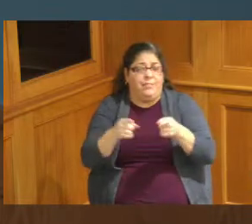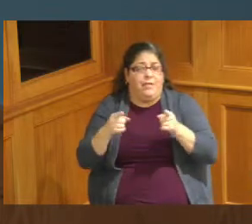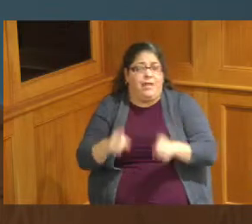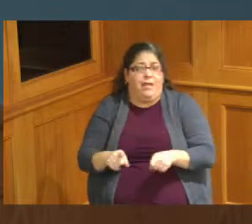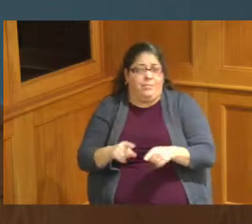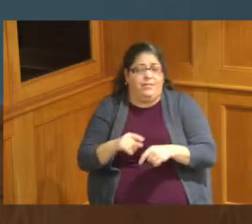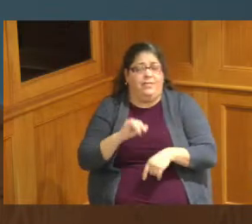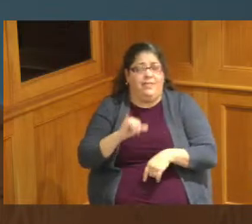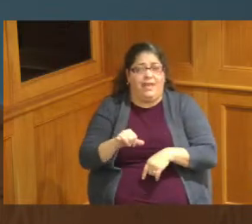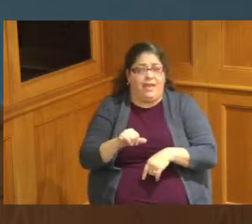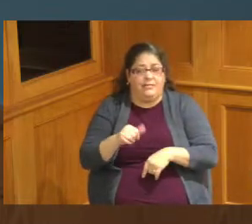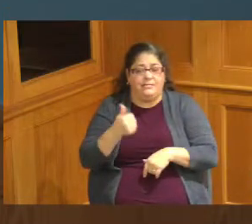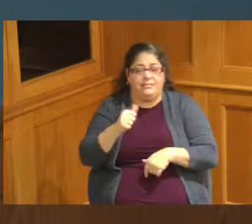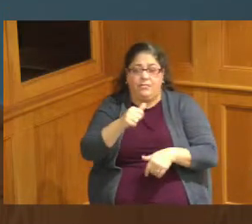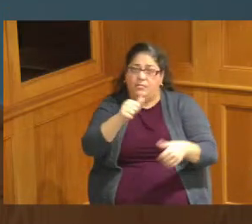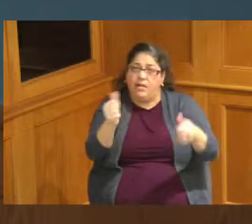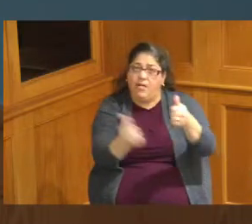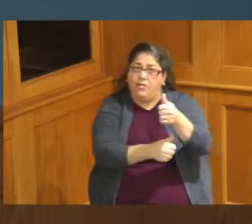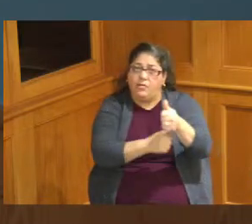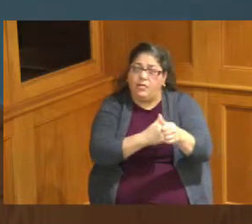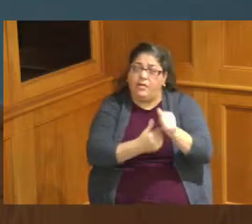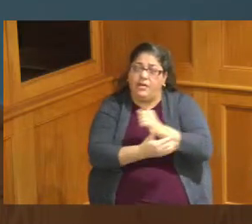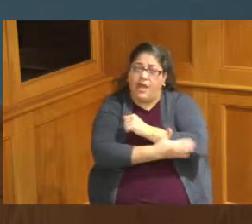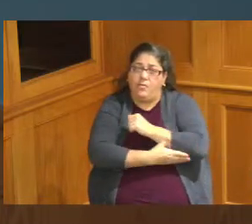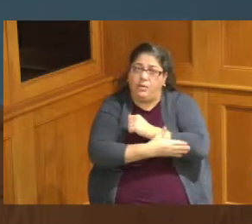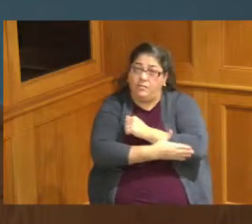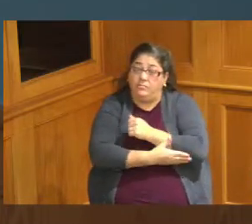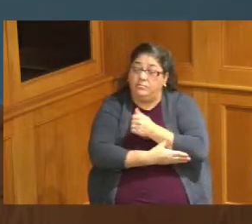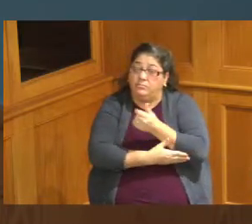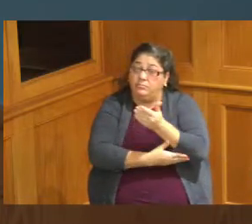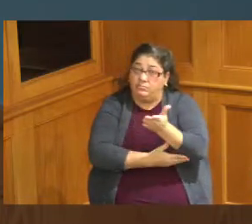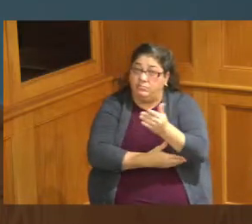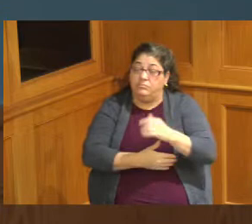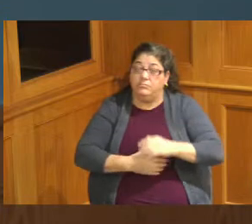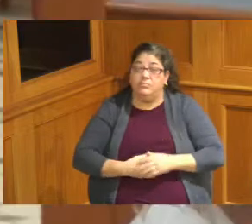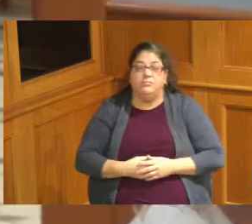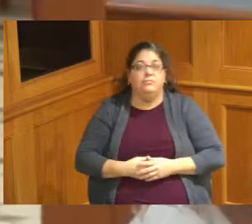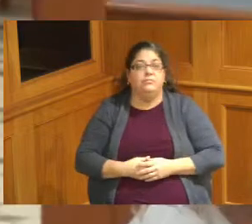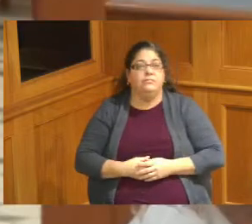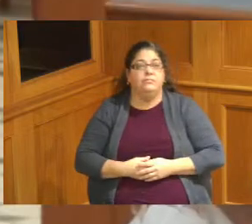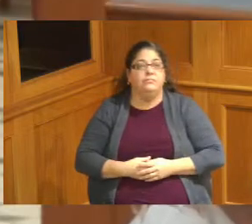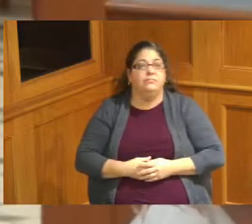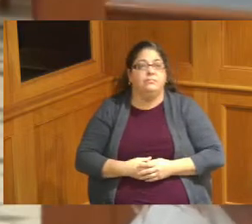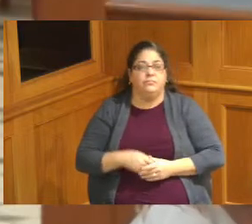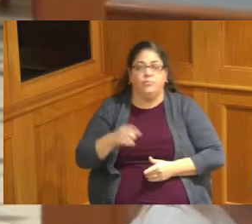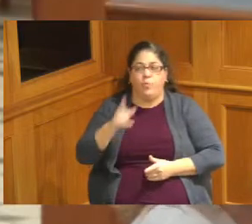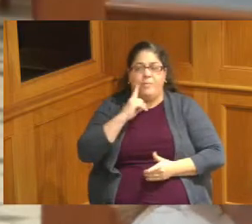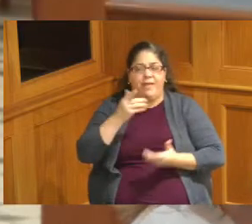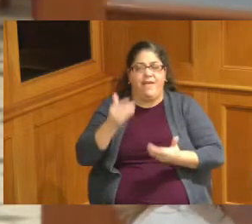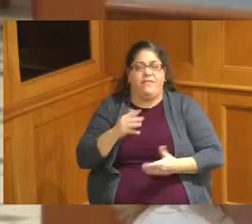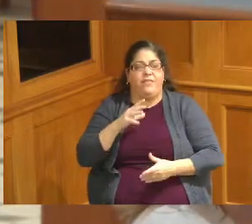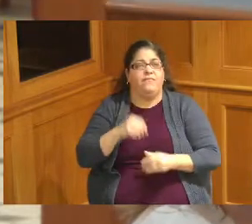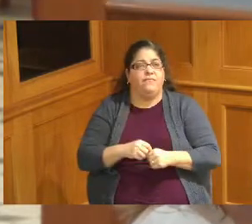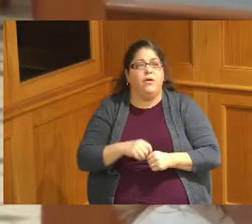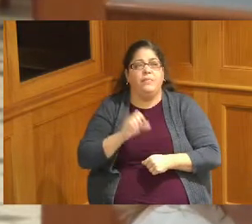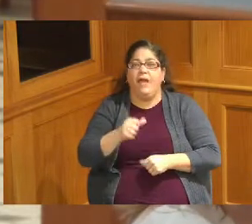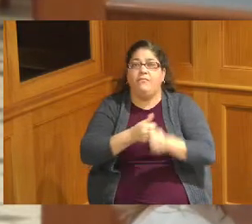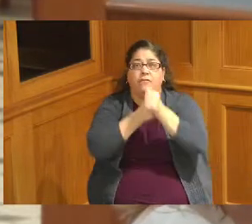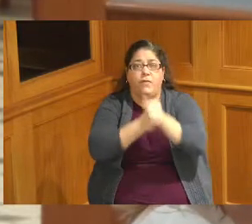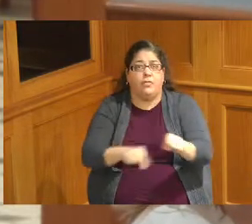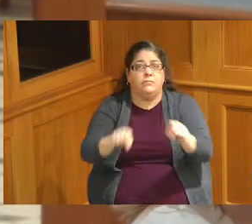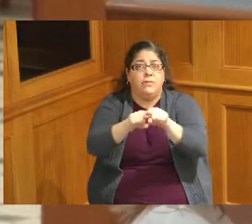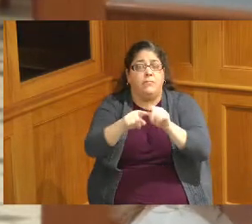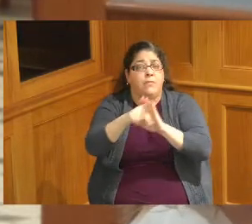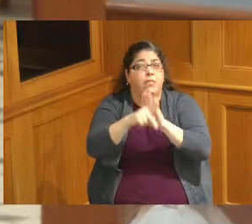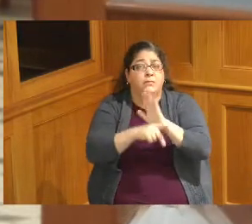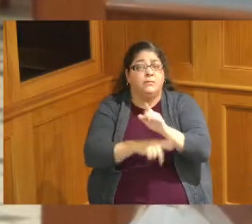fall up under the county. Right, You right. would be So they'll have to hopefully follow, involved. right. And they'll have to follow the same